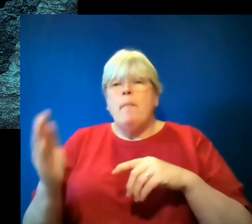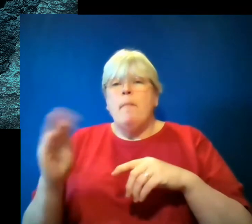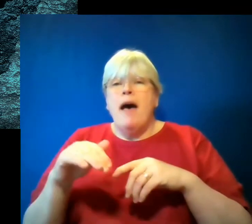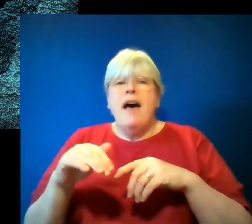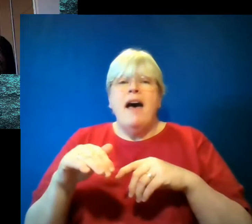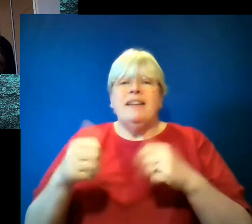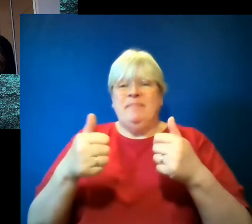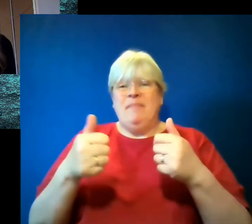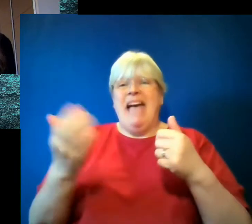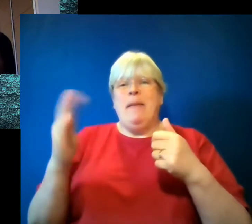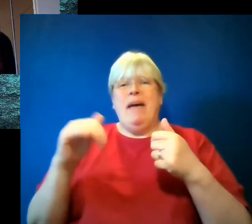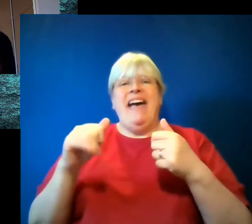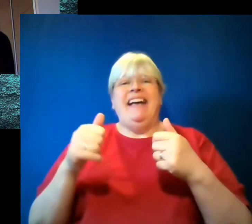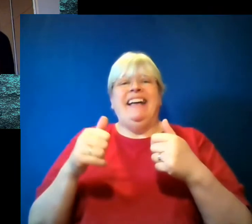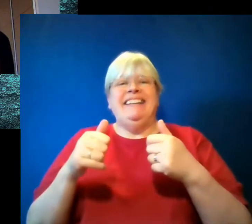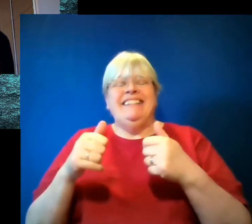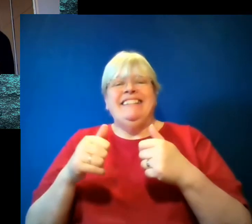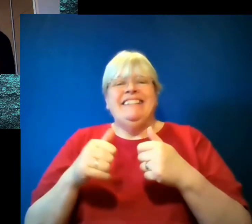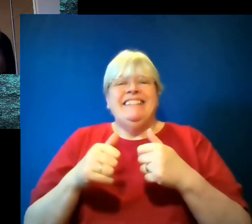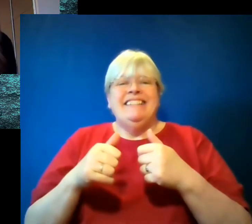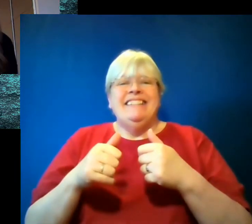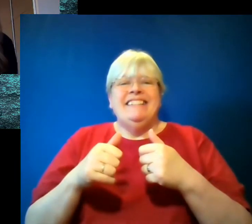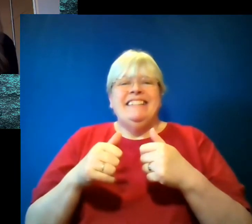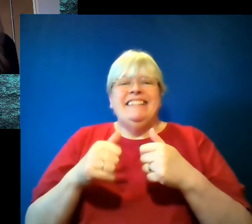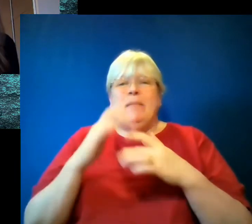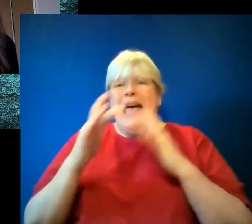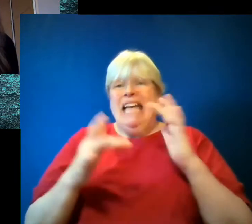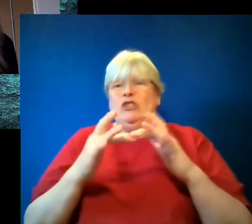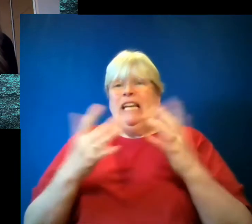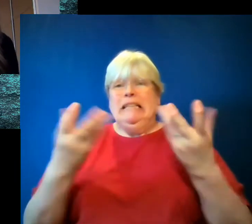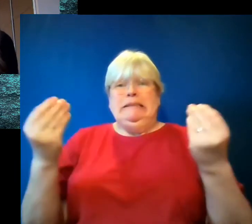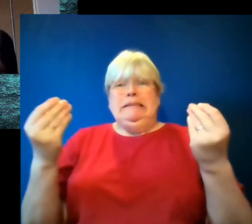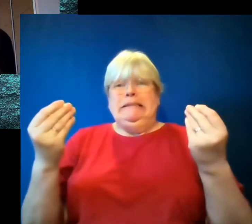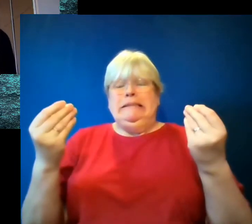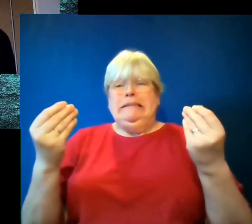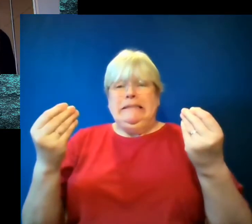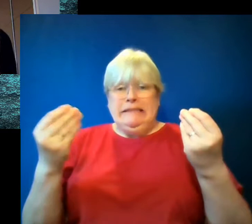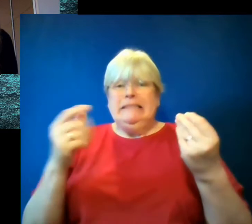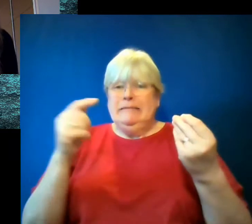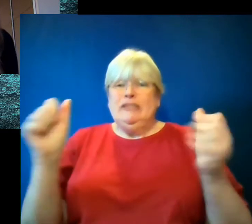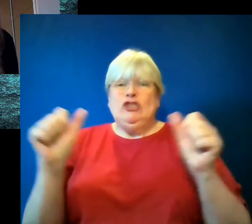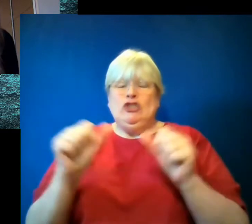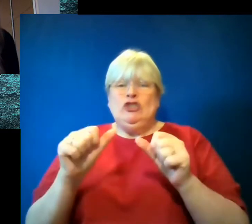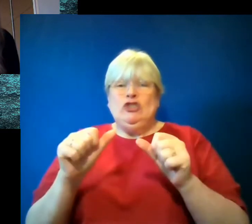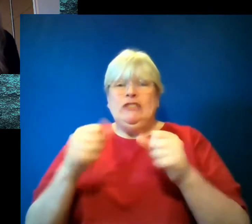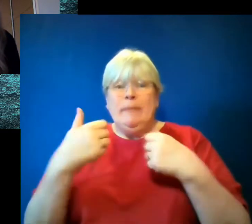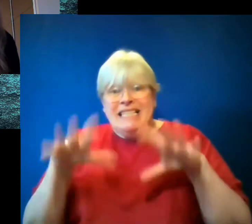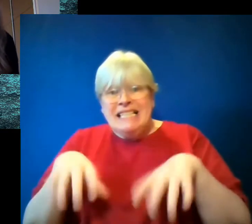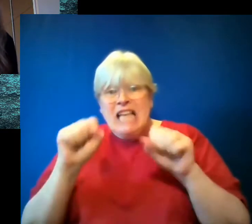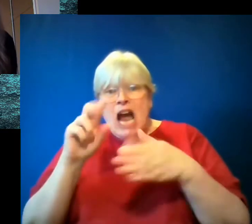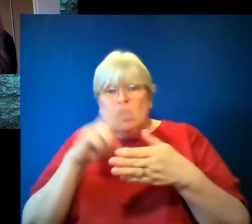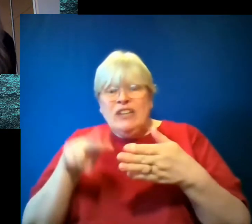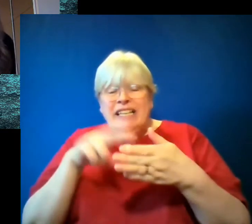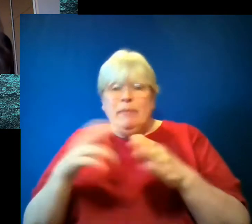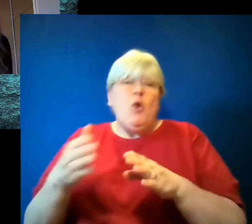You're back. Sorry, did my internet wobble? Just a little tiny bit. Did you start reading? Because you might need to take us